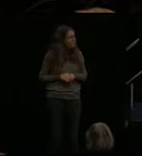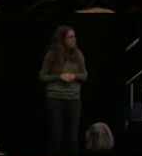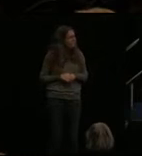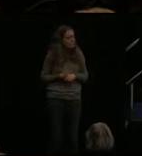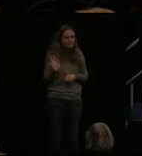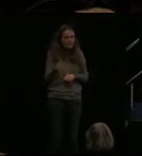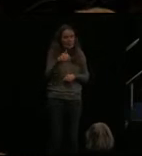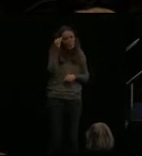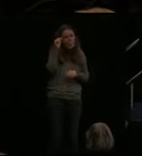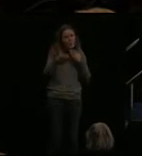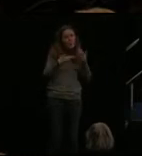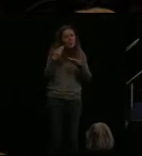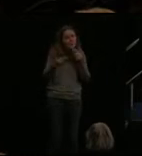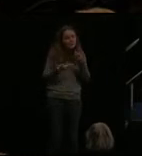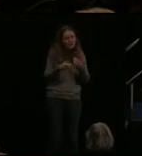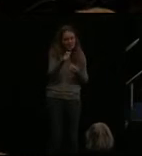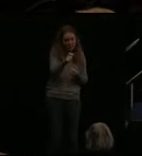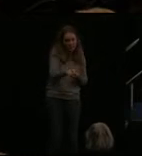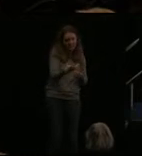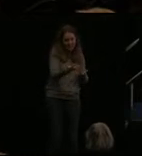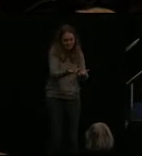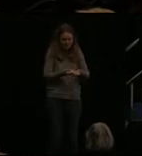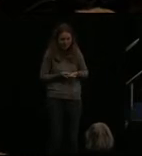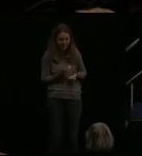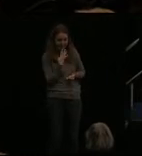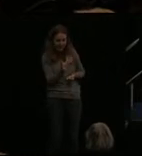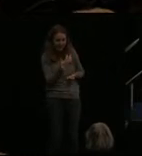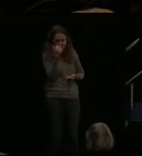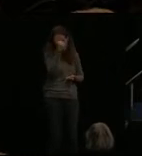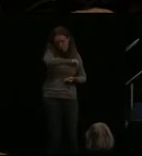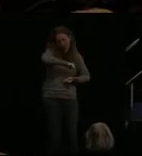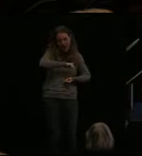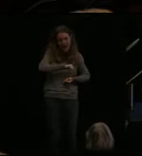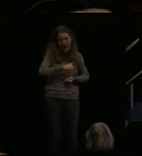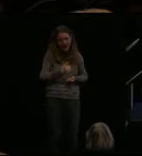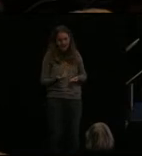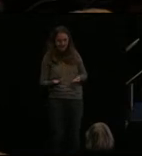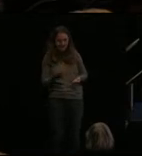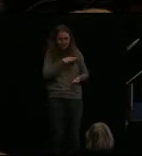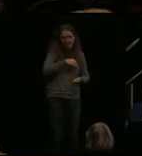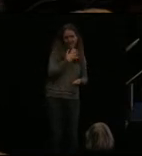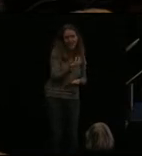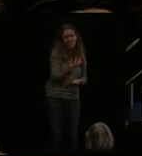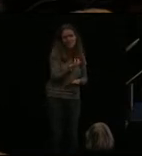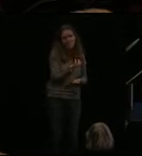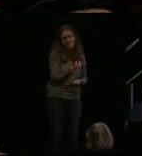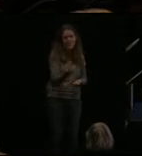And we all know the story. The one who had five used it wisely, made five more, came back, and